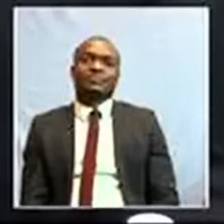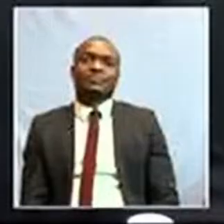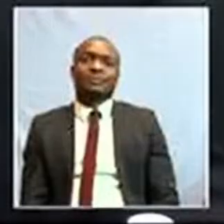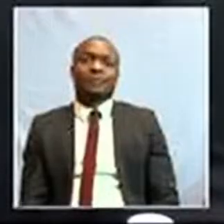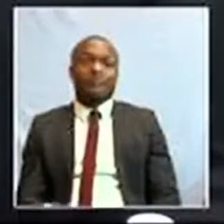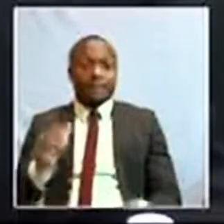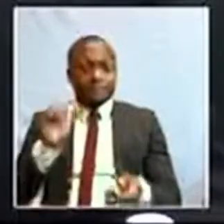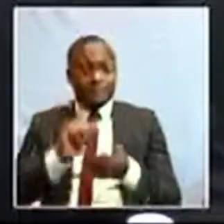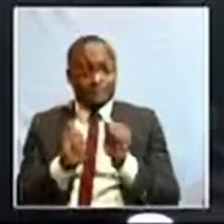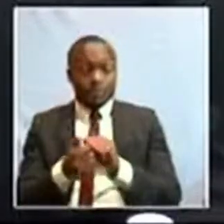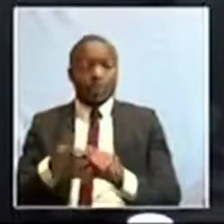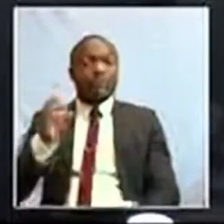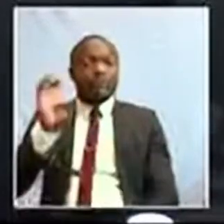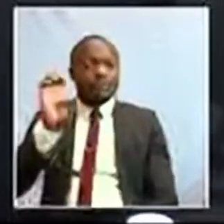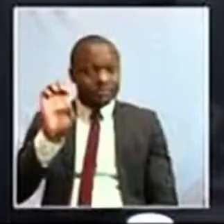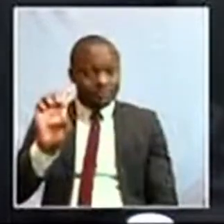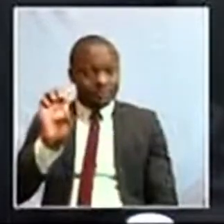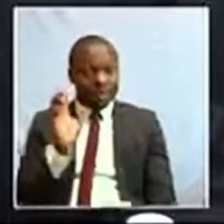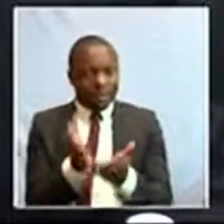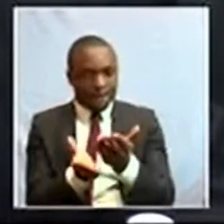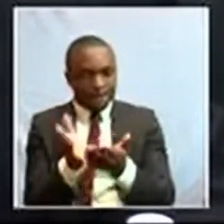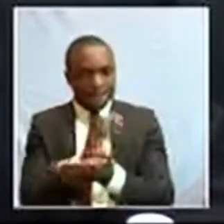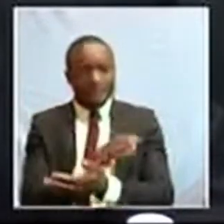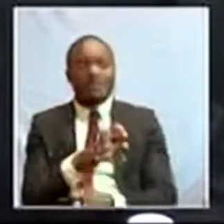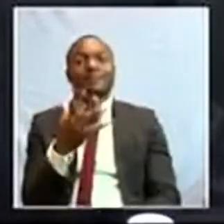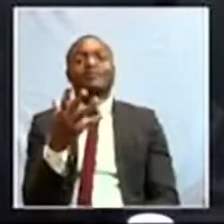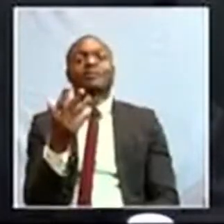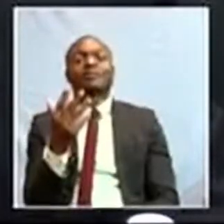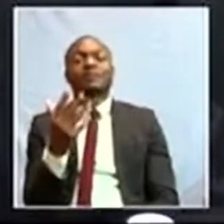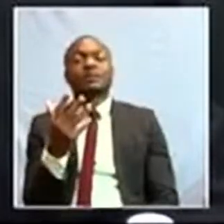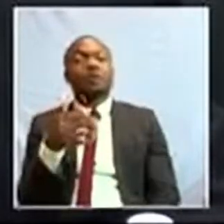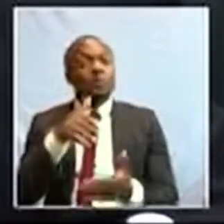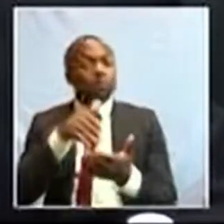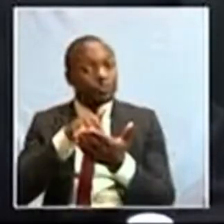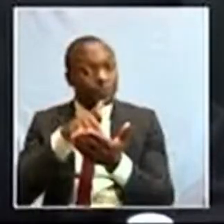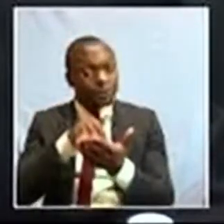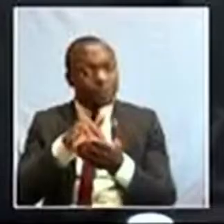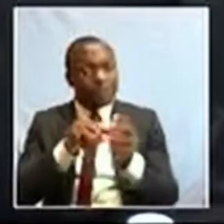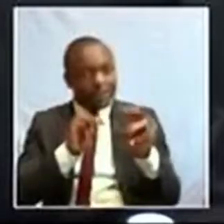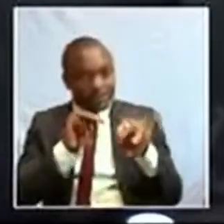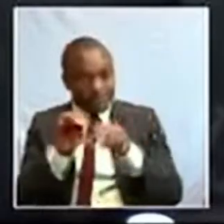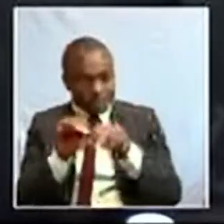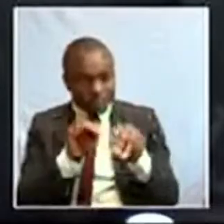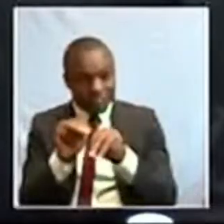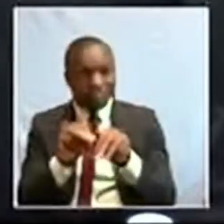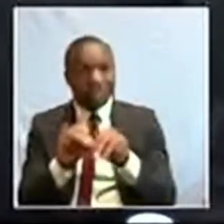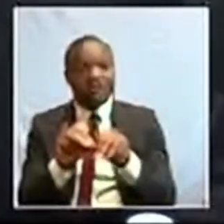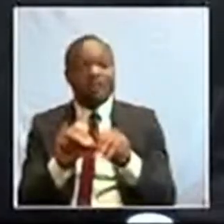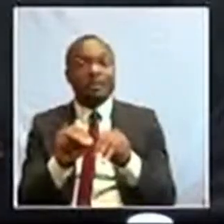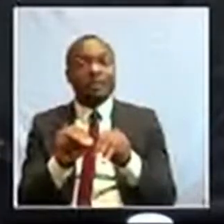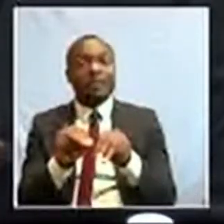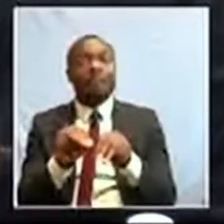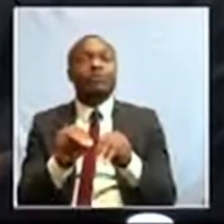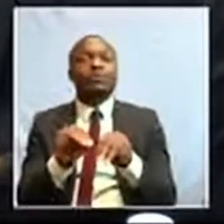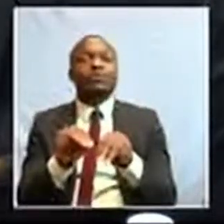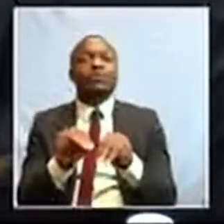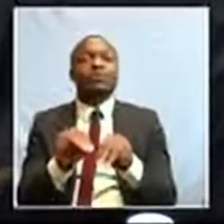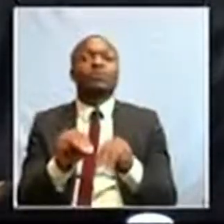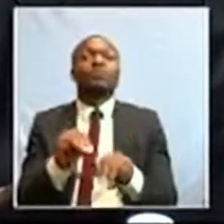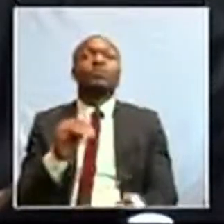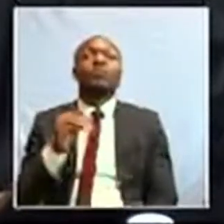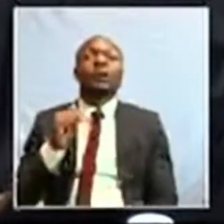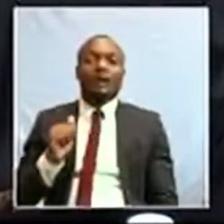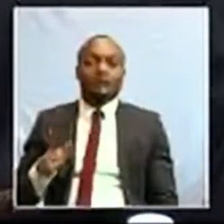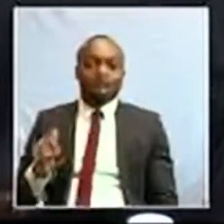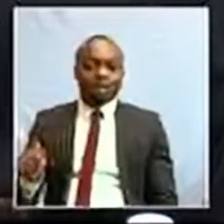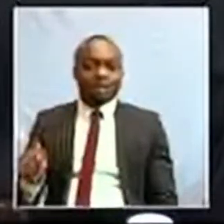Query number E on page 15. Weakness in management of assets.